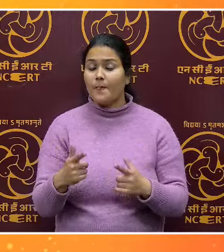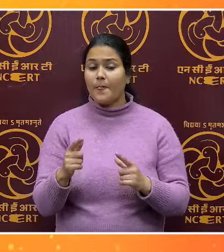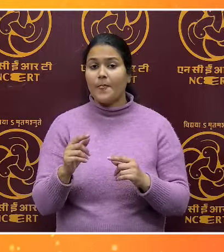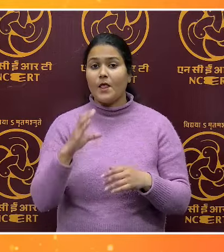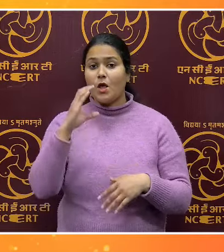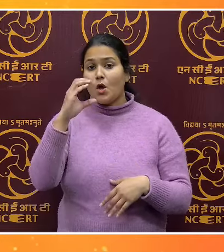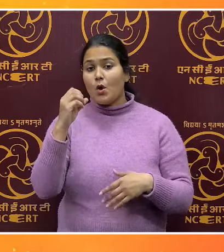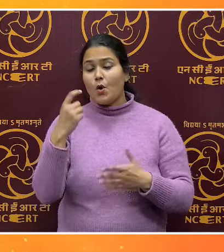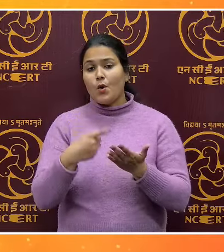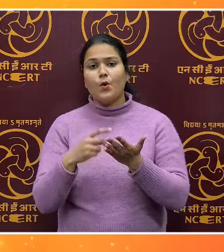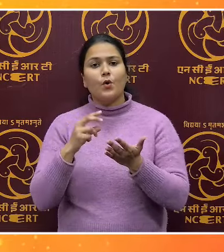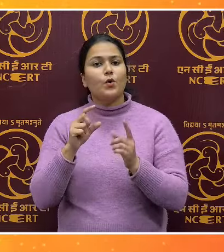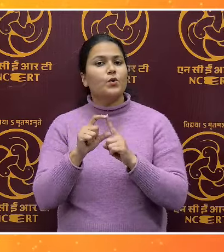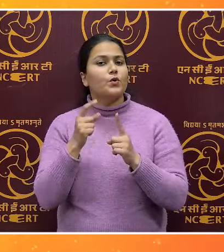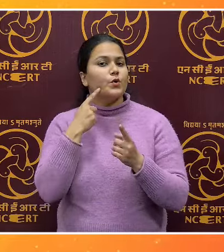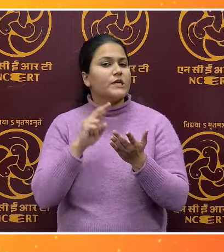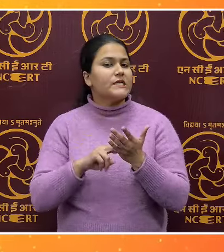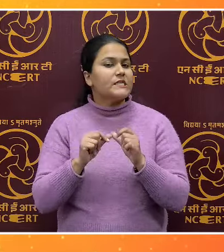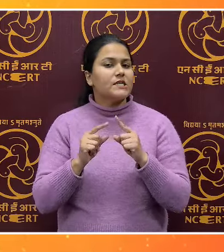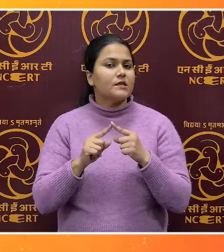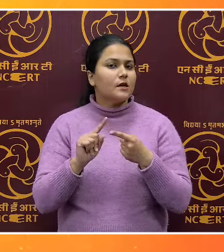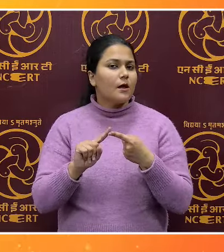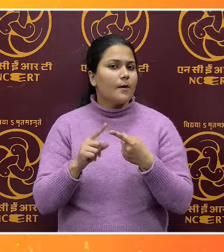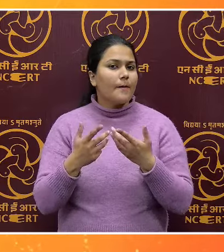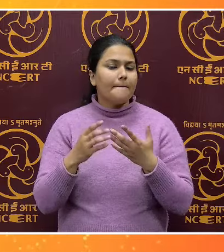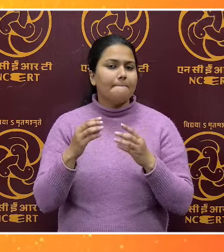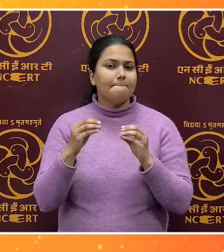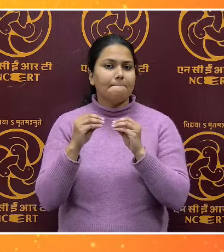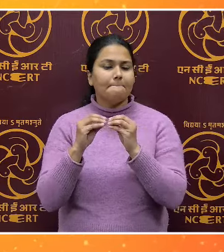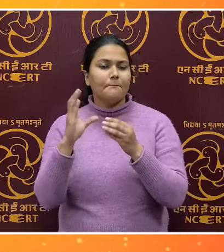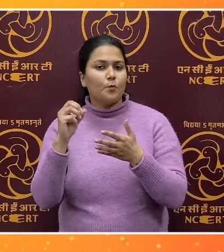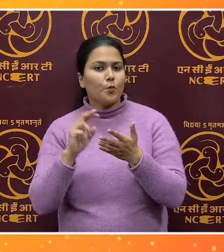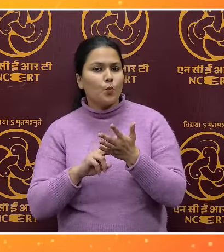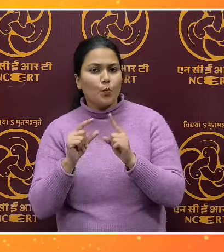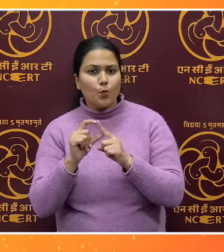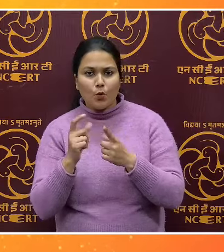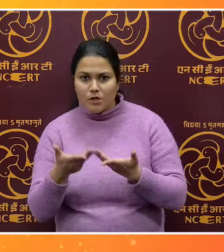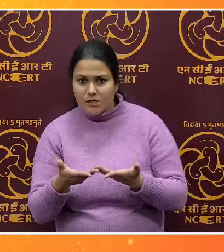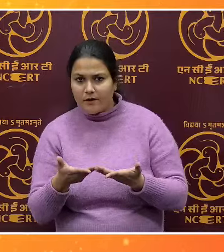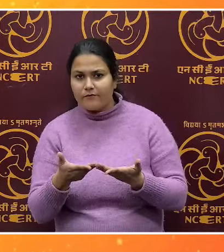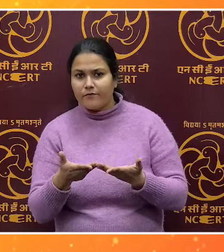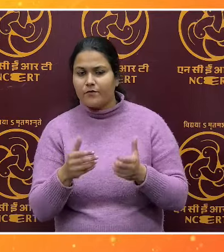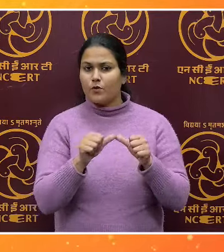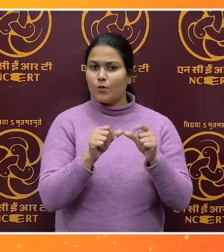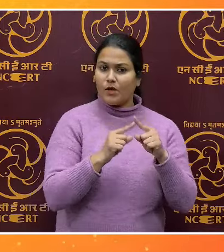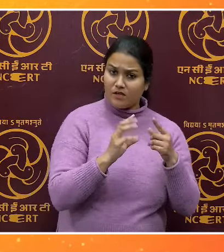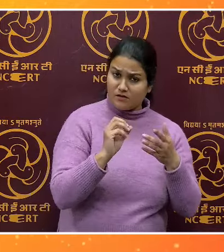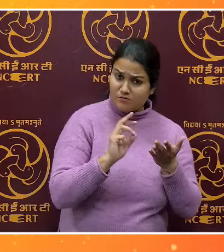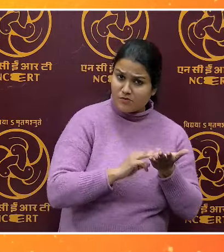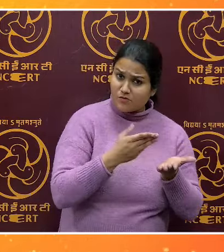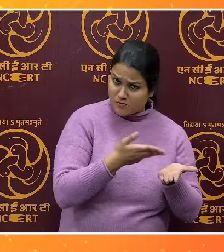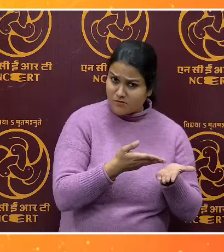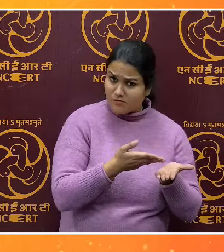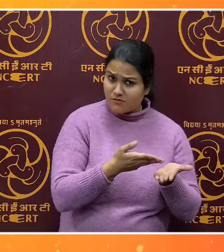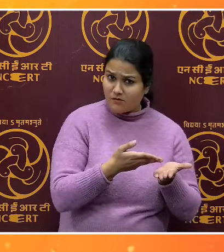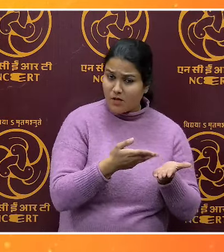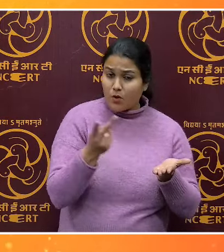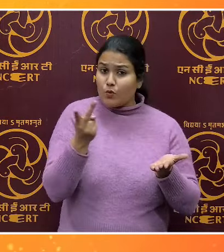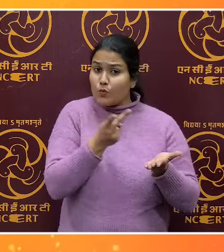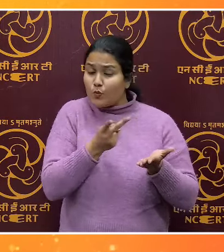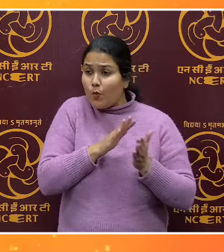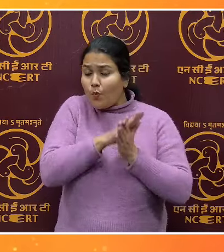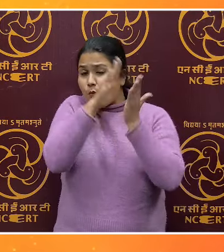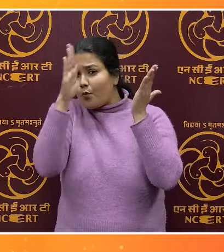coordinate bond to be made or provided by the ligands to the metal atom. The total count of